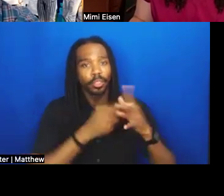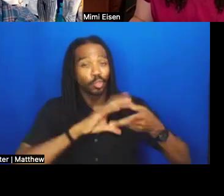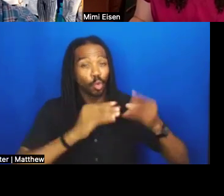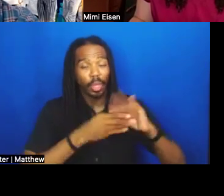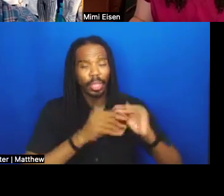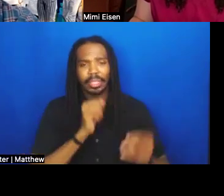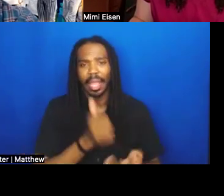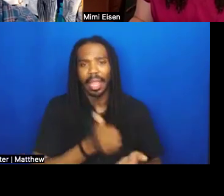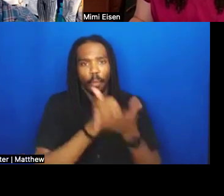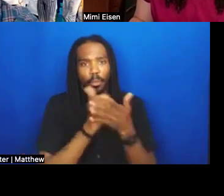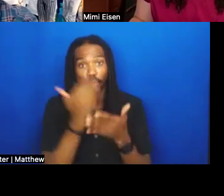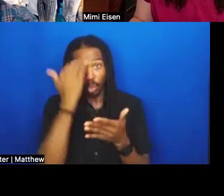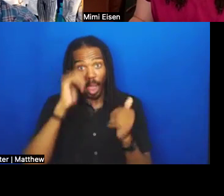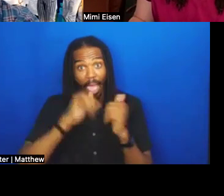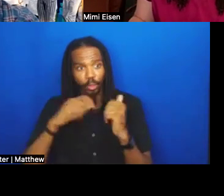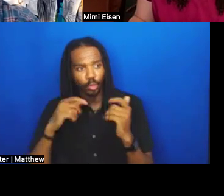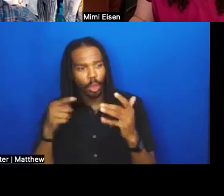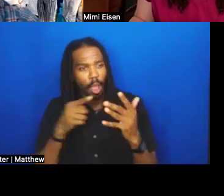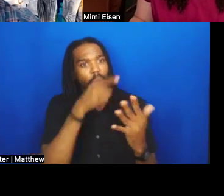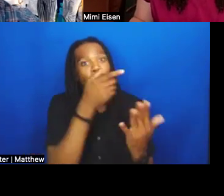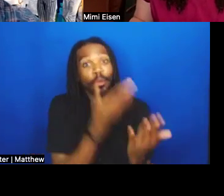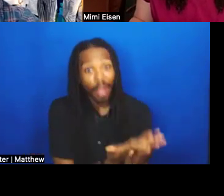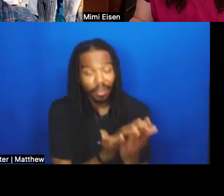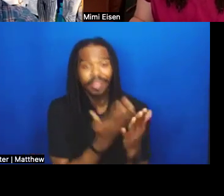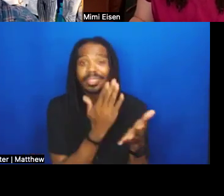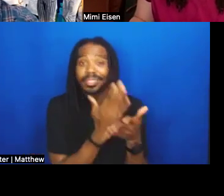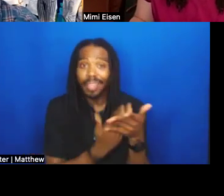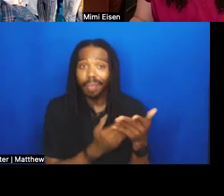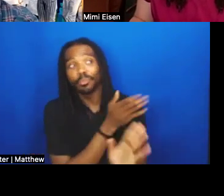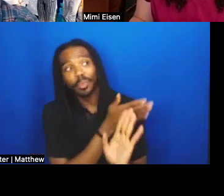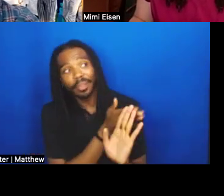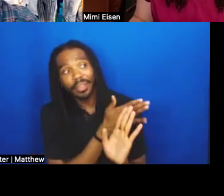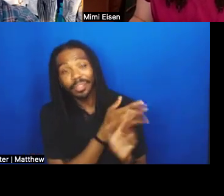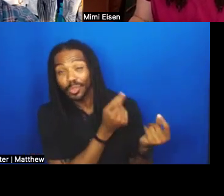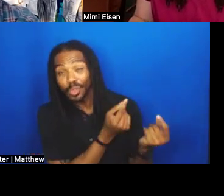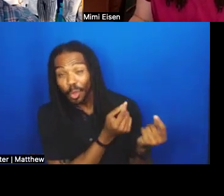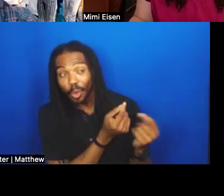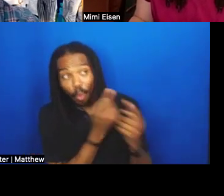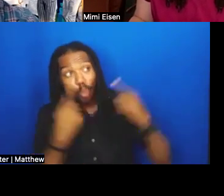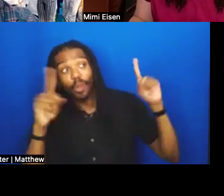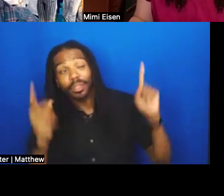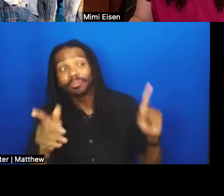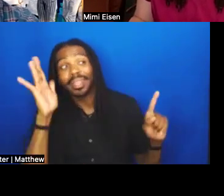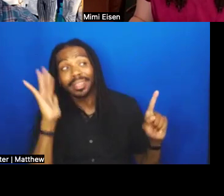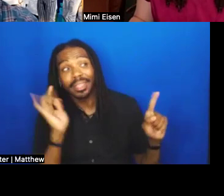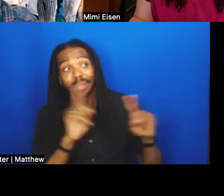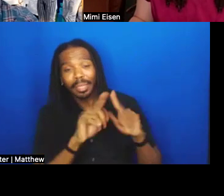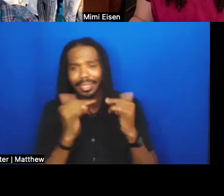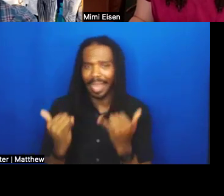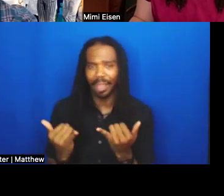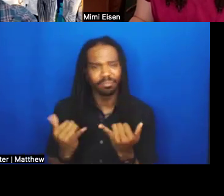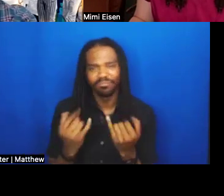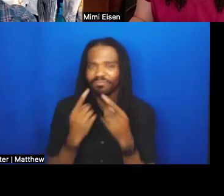different context where some tactics that didn't work then might work now or vice versa. But these histories help us read the world that